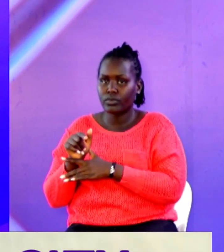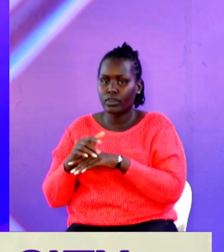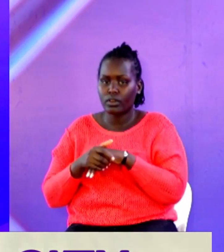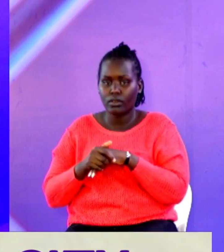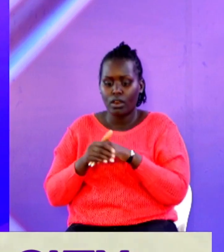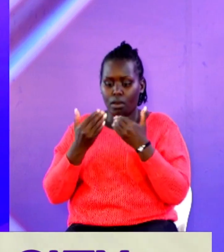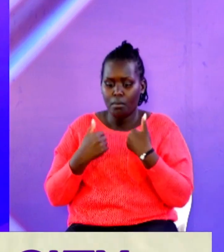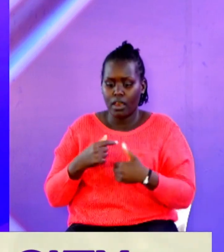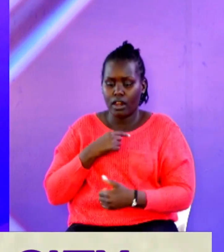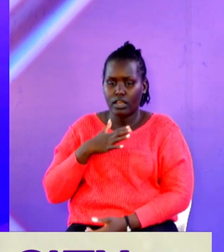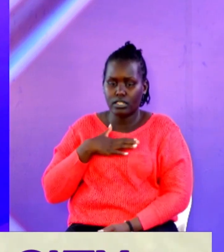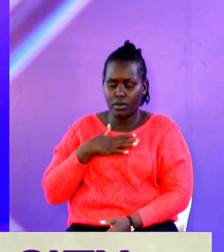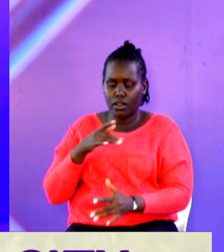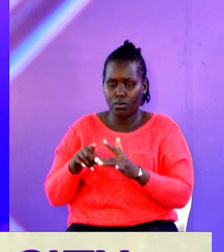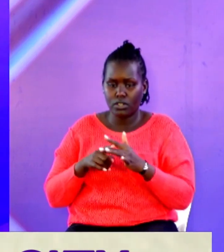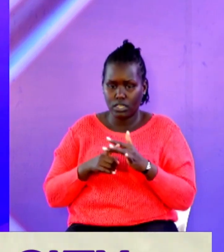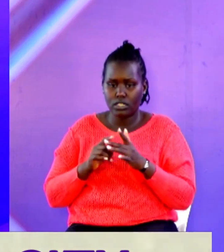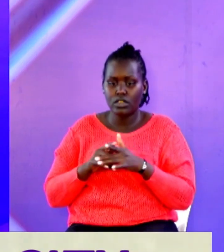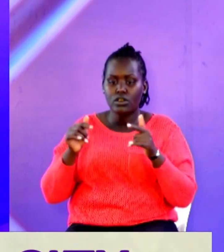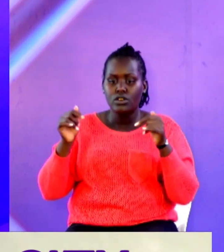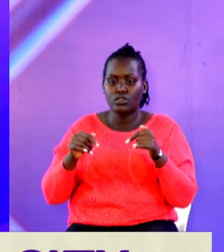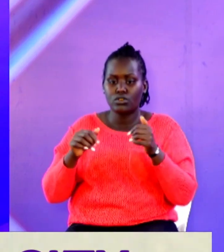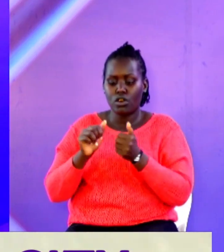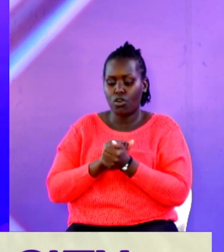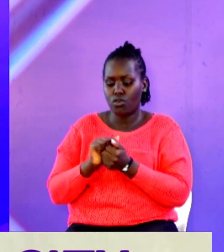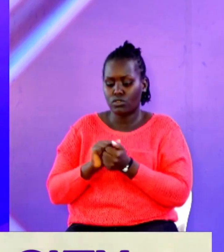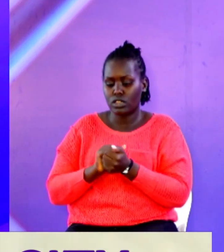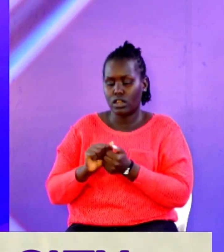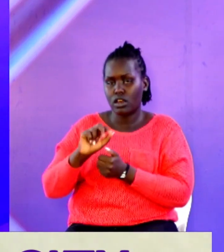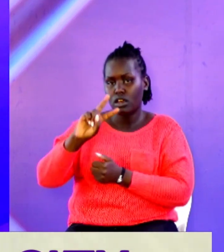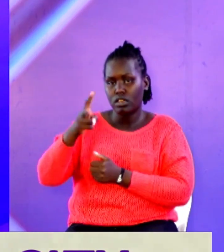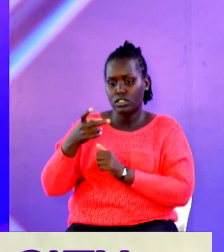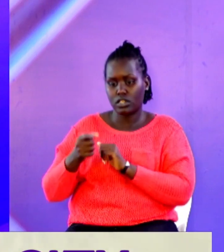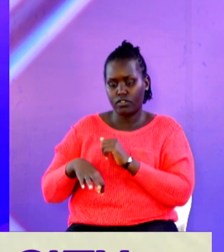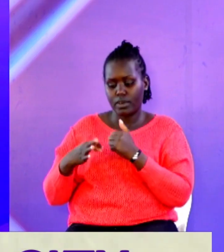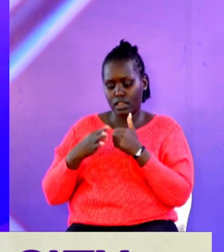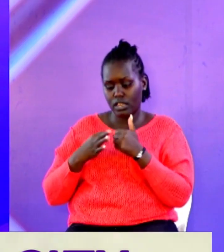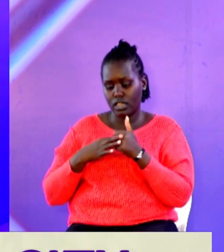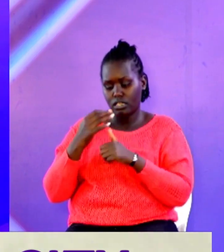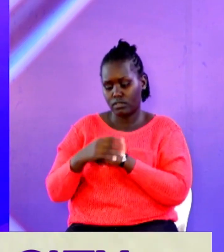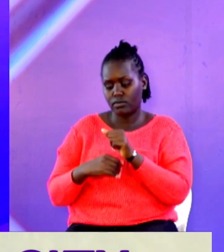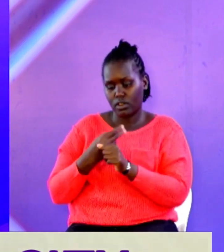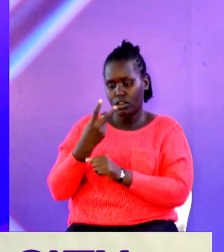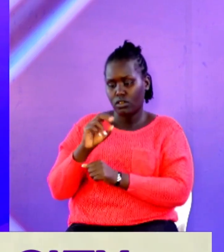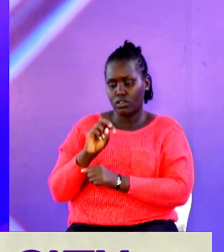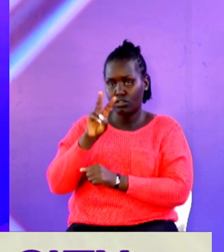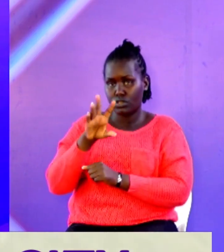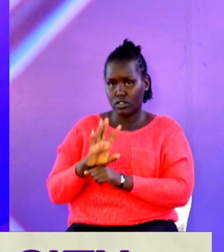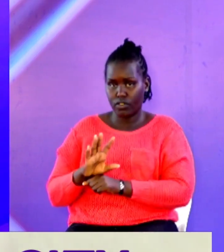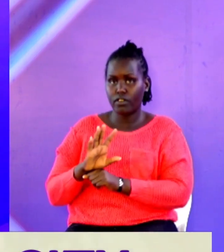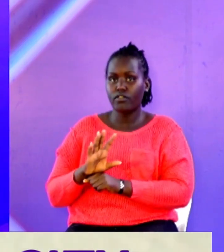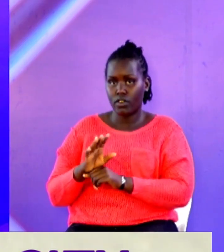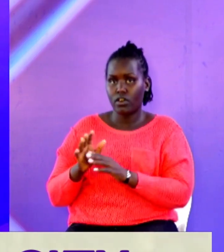guest. So let's start. Today on Saturday, the 2nd of August, 2025, the Kenya Secondary School